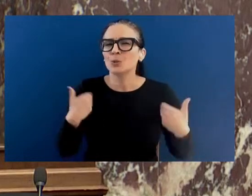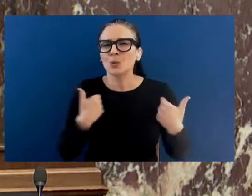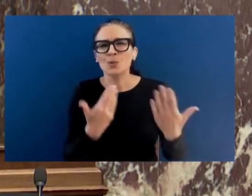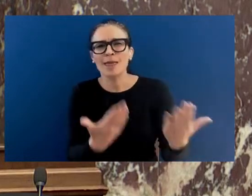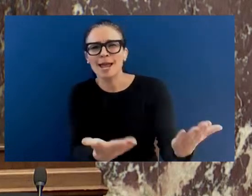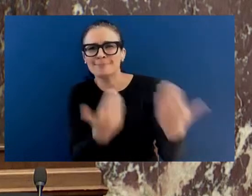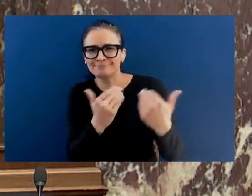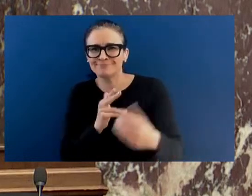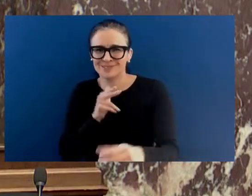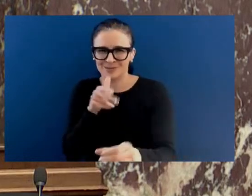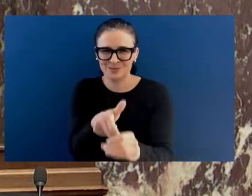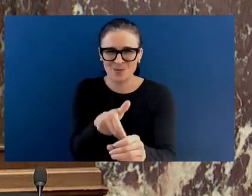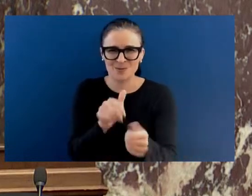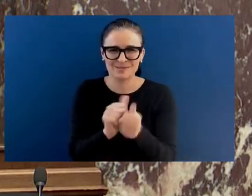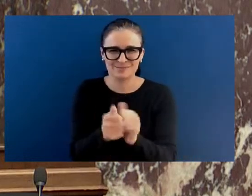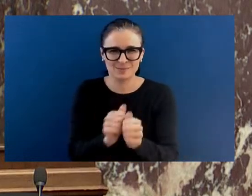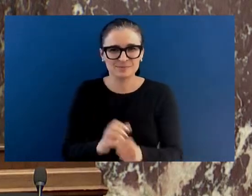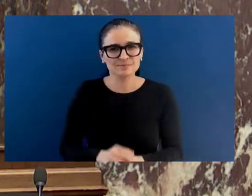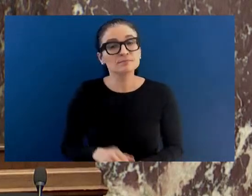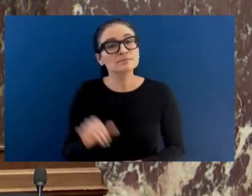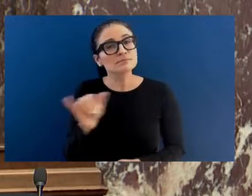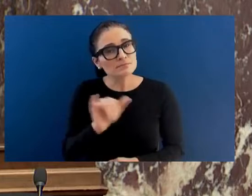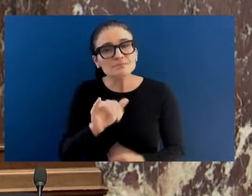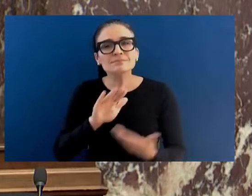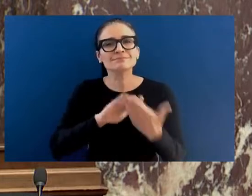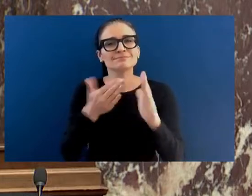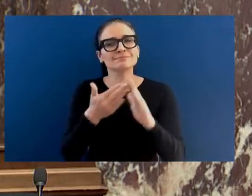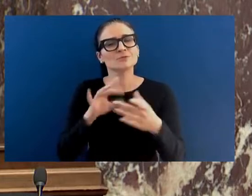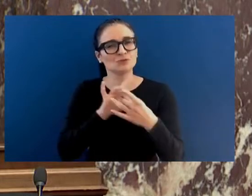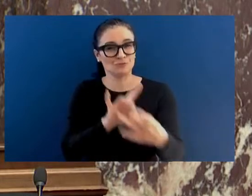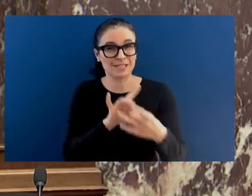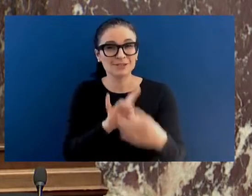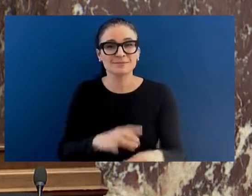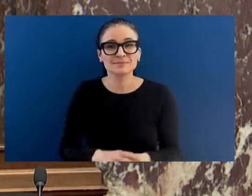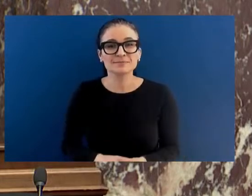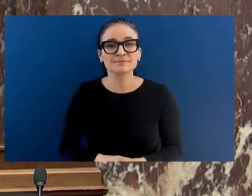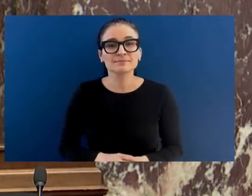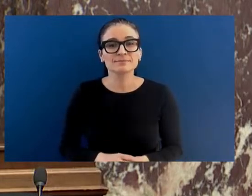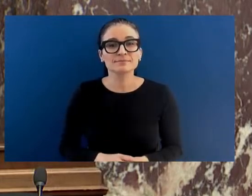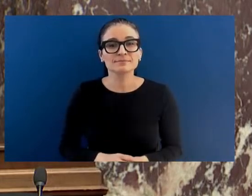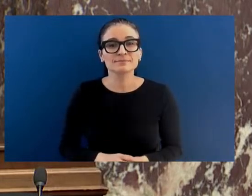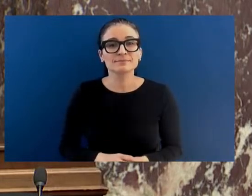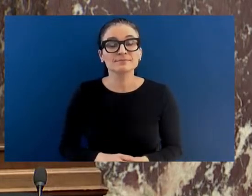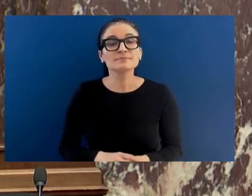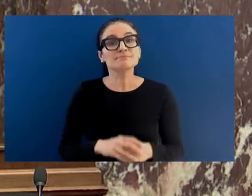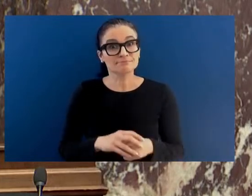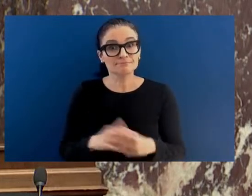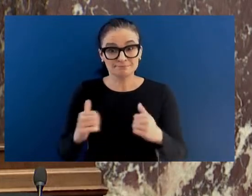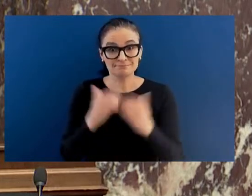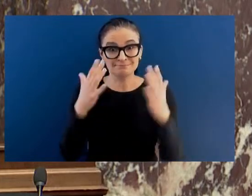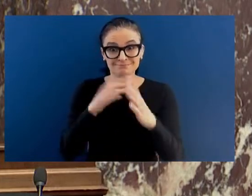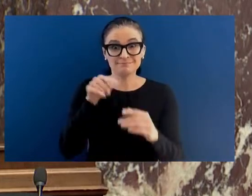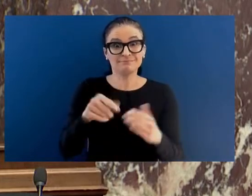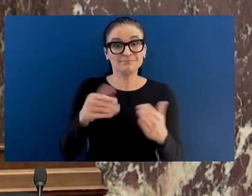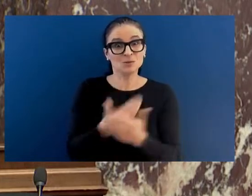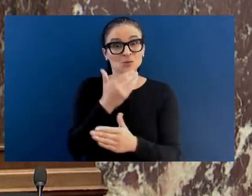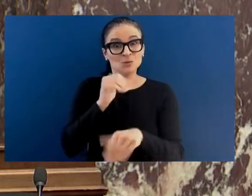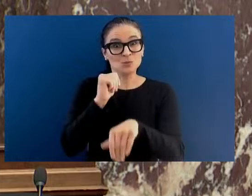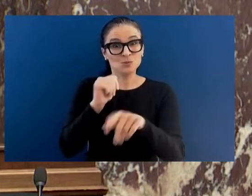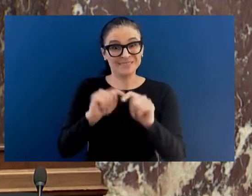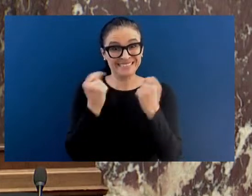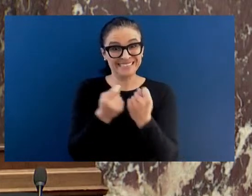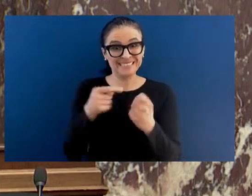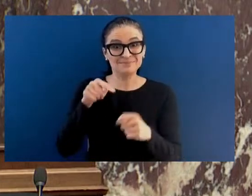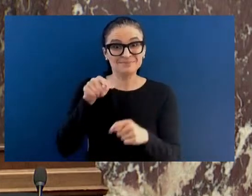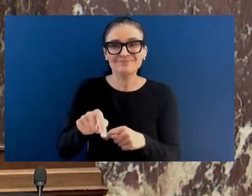The introduction of our new team is not just a win for hockey fans and future stars, but a victory for